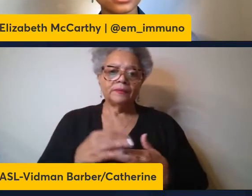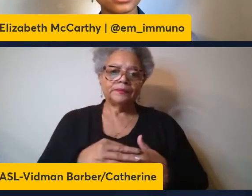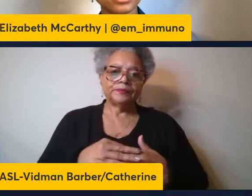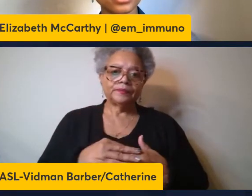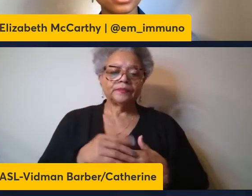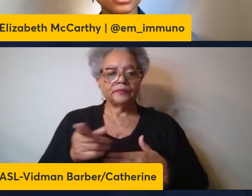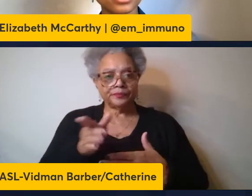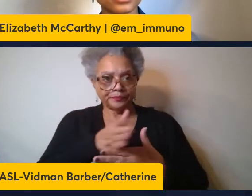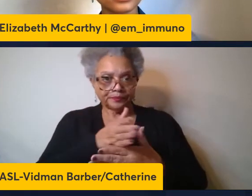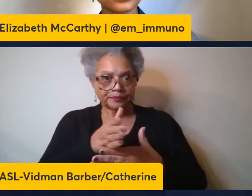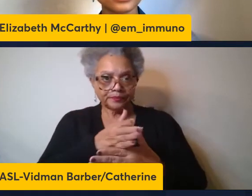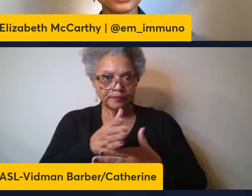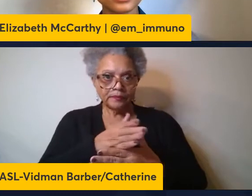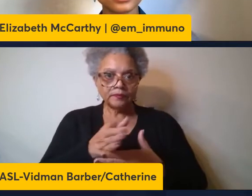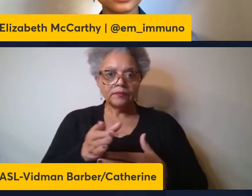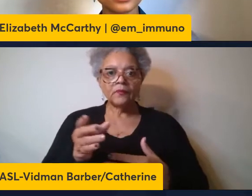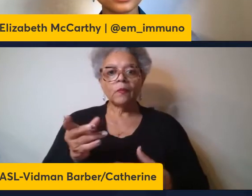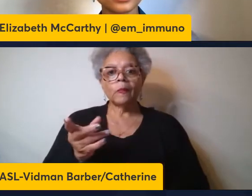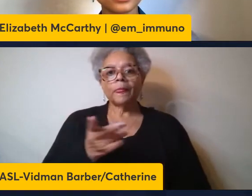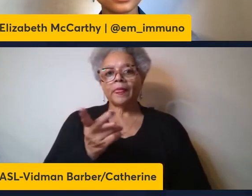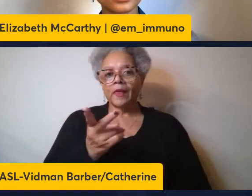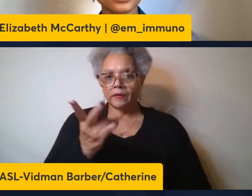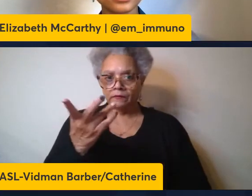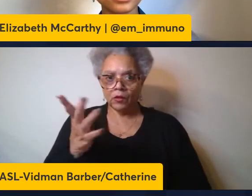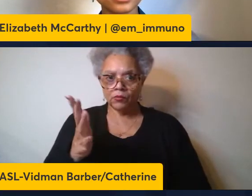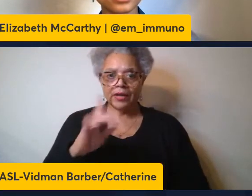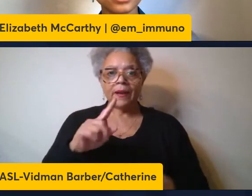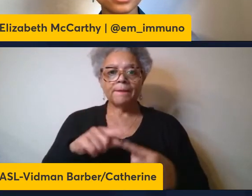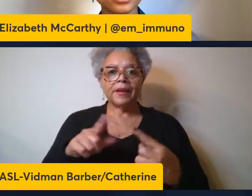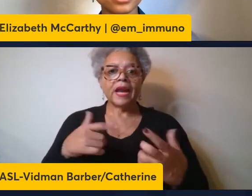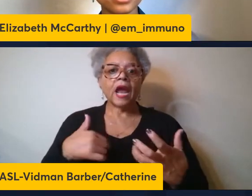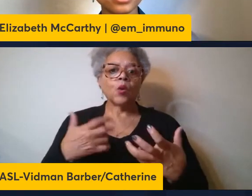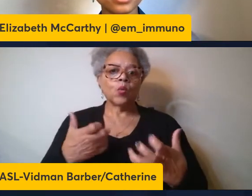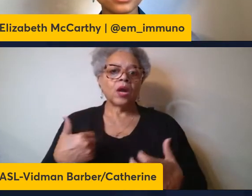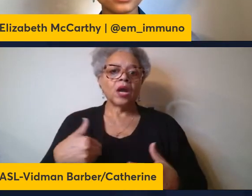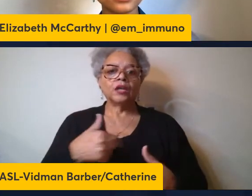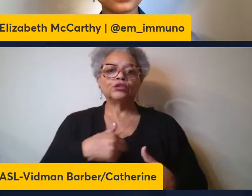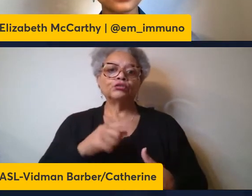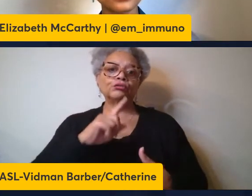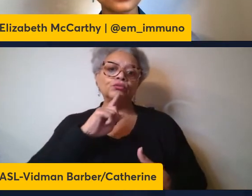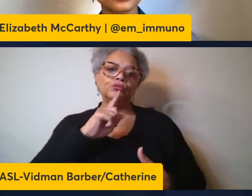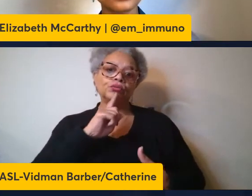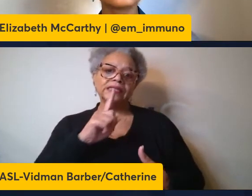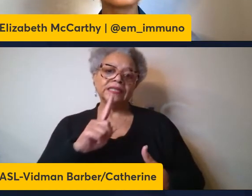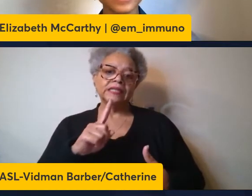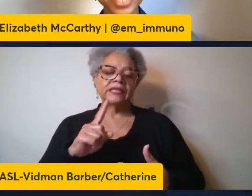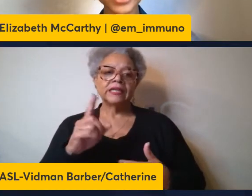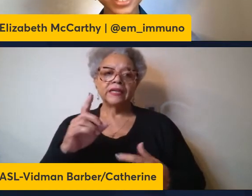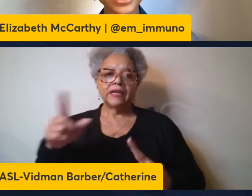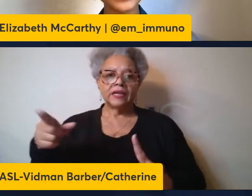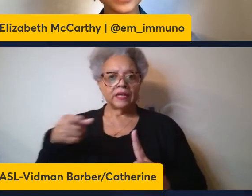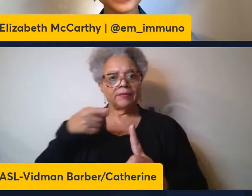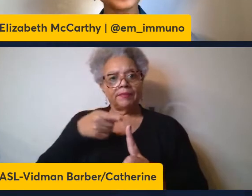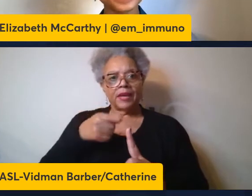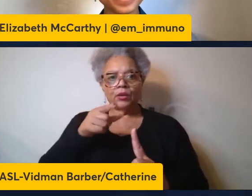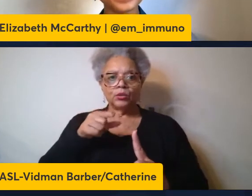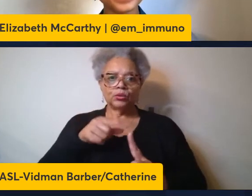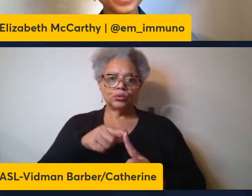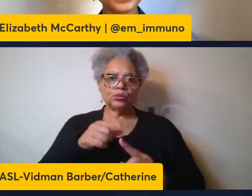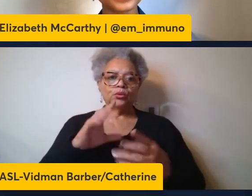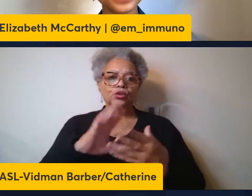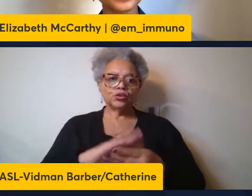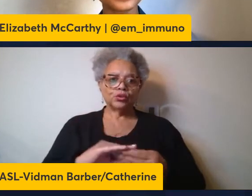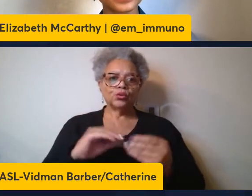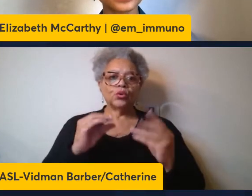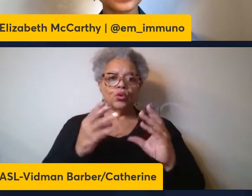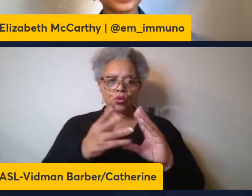shared a little bit of that already, but I want us to, maybe get back a little bit more into the story of